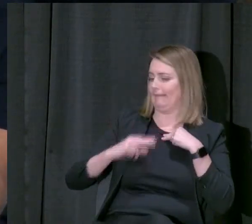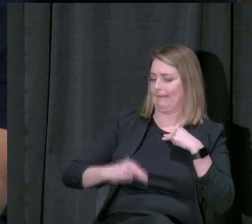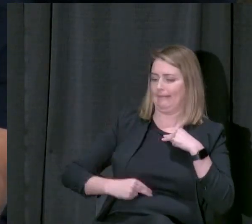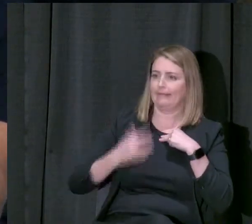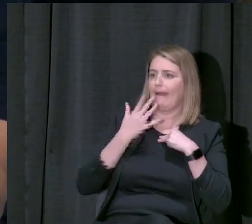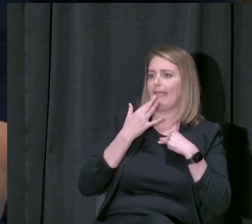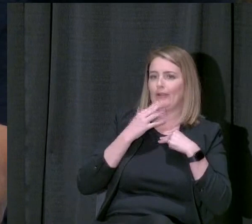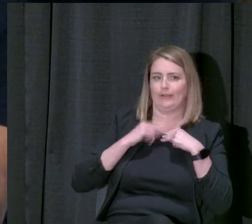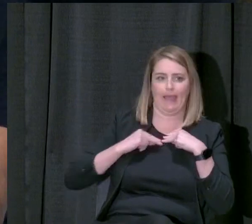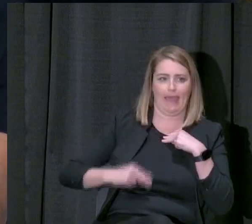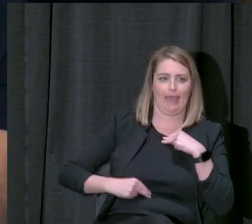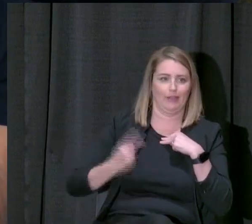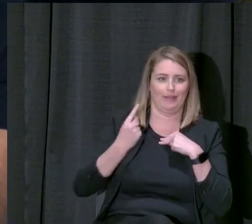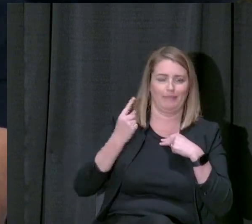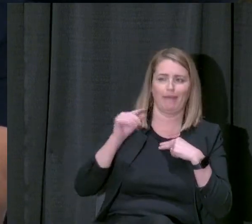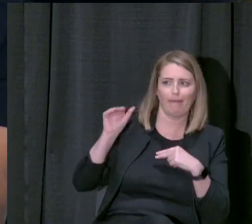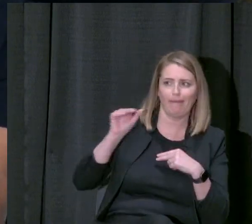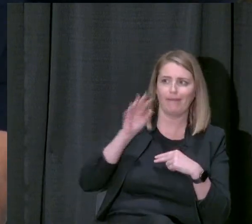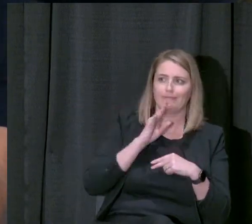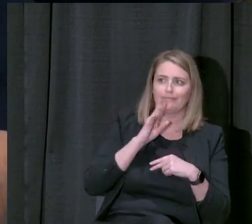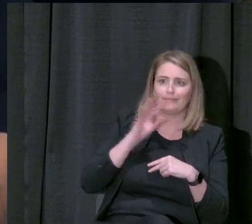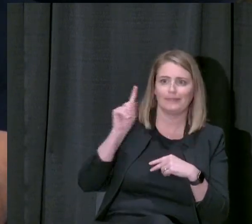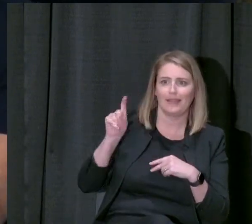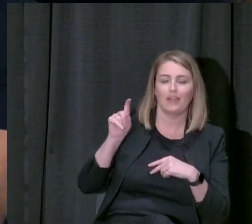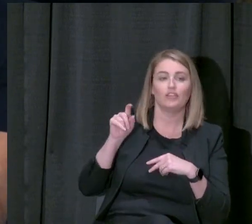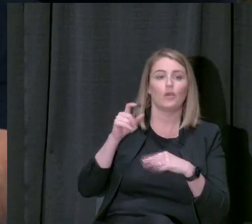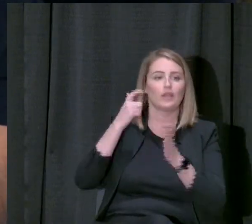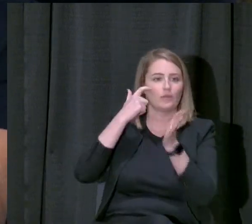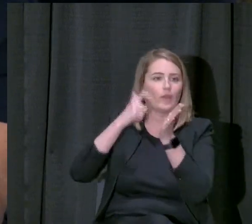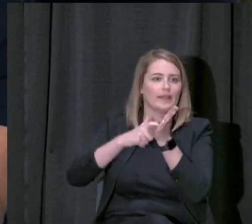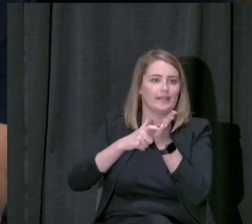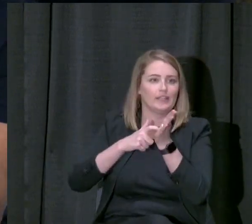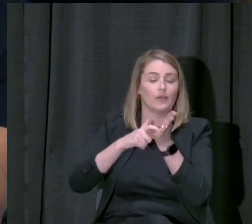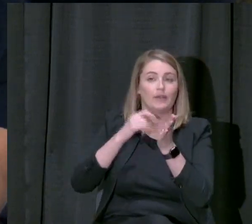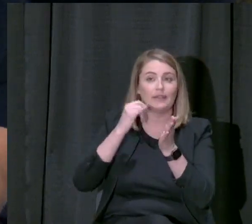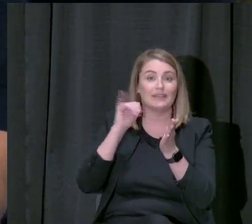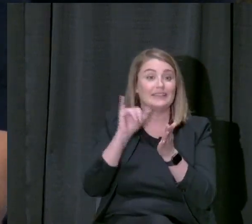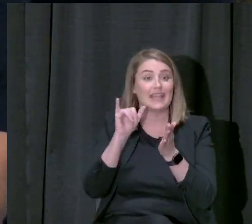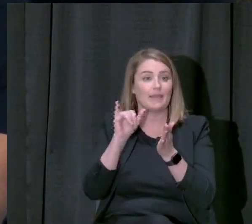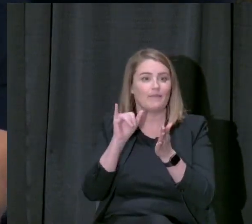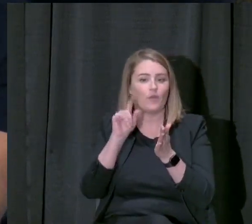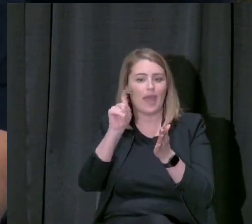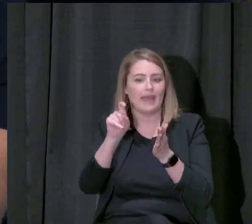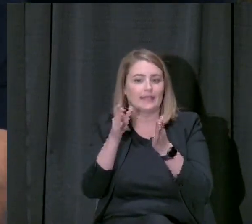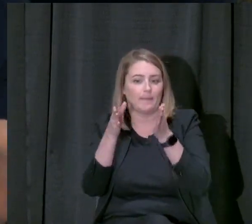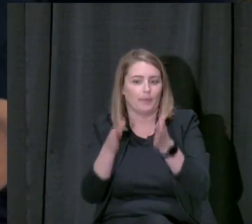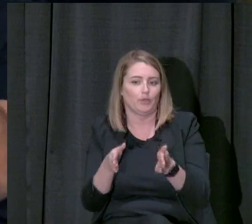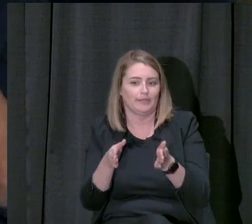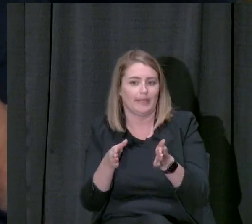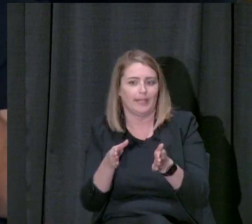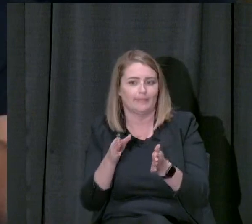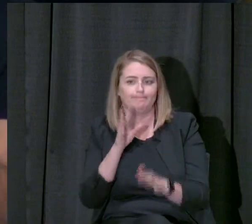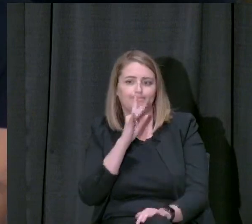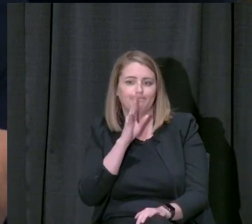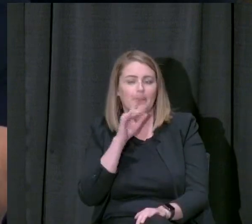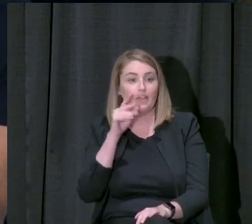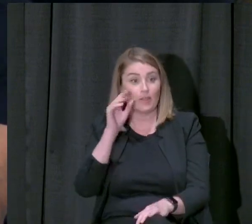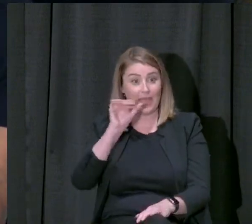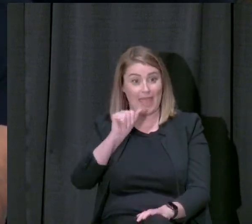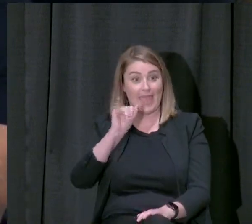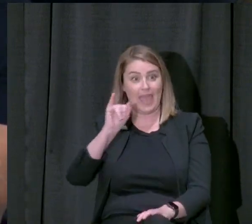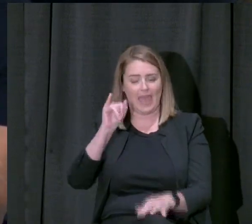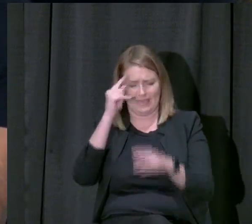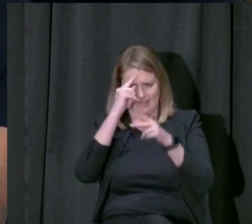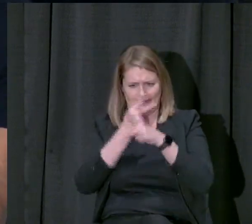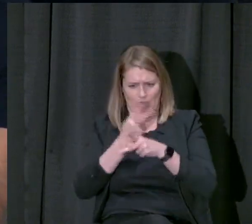the color recognition app, do a color recognition. You just ask it a question like you would ask a person, and the AI will just figure out what is the question. It will take